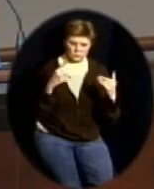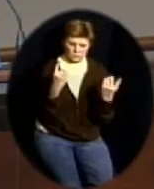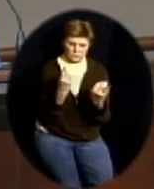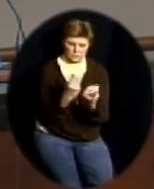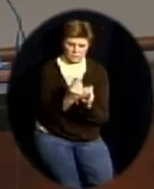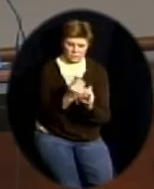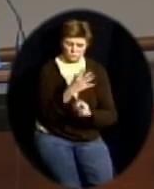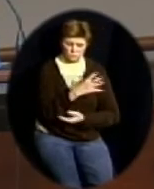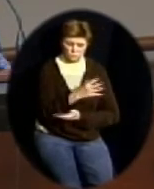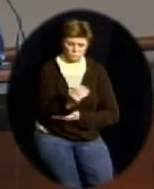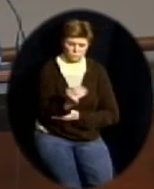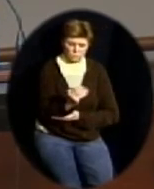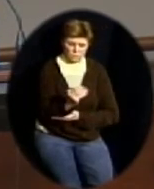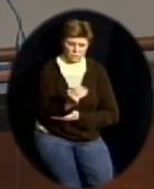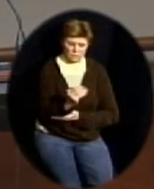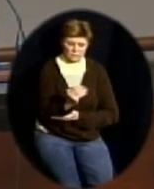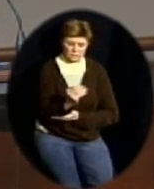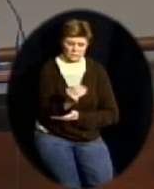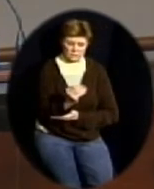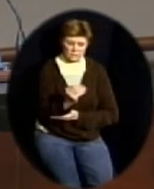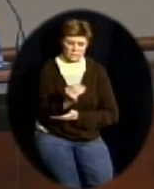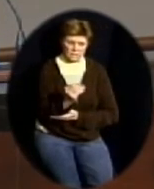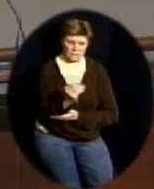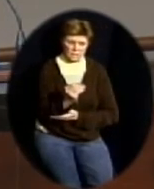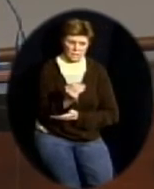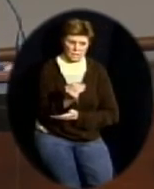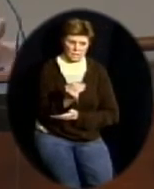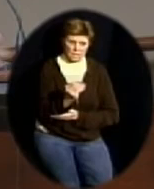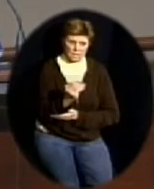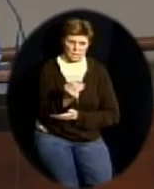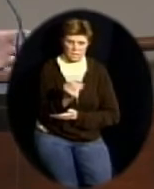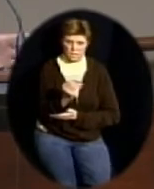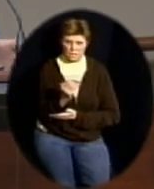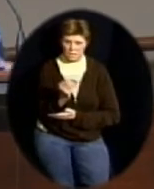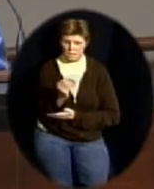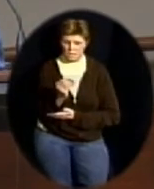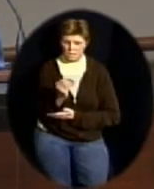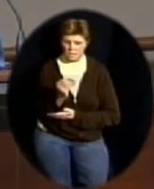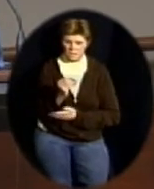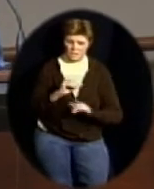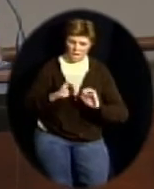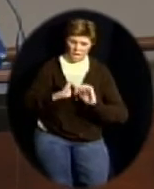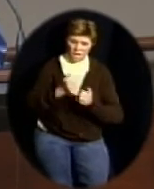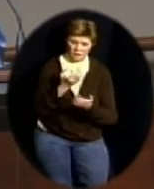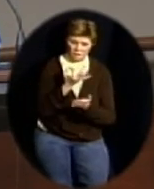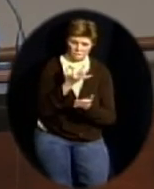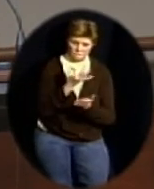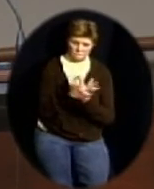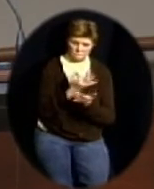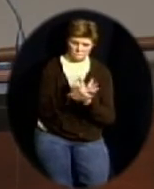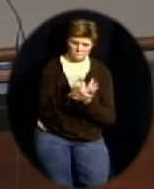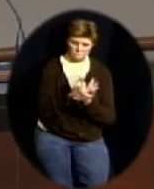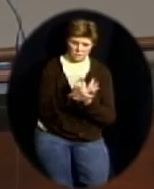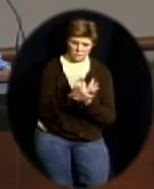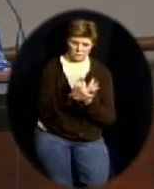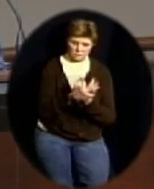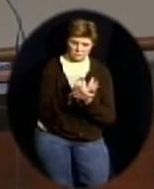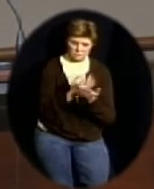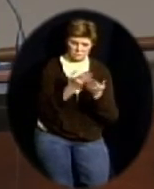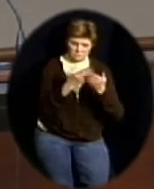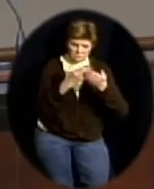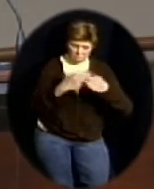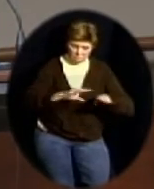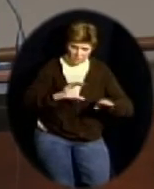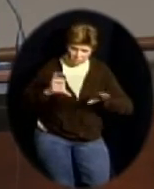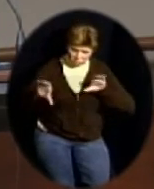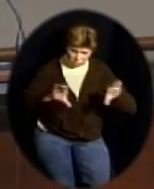done through, in my mind, kind of how funds are dispersed, and in that way you somewhat direct how